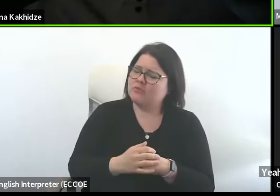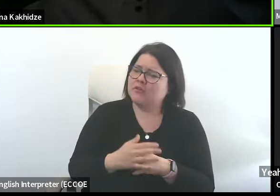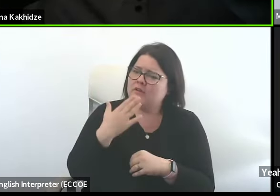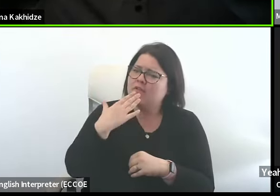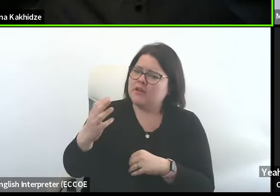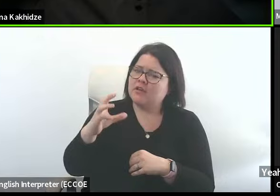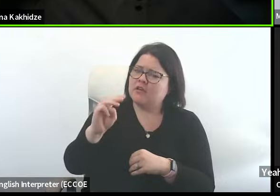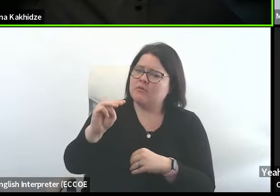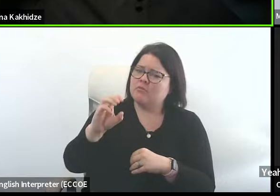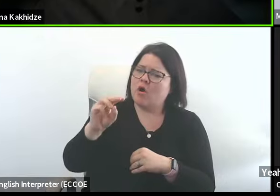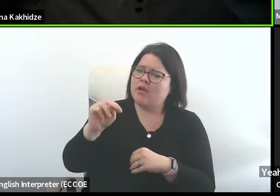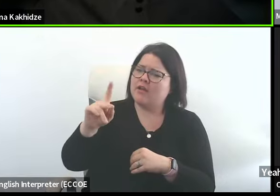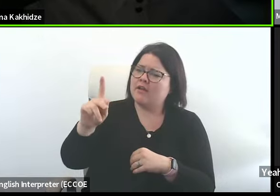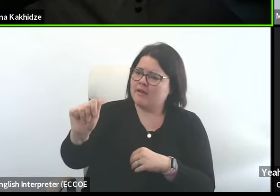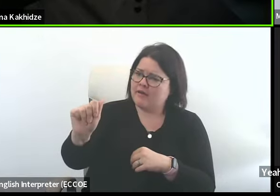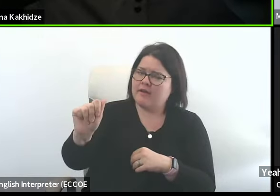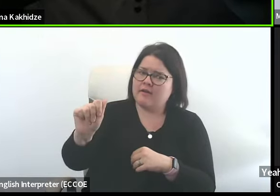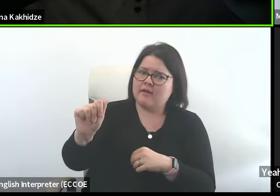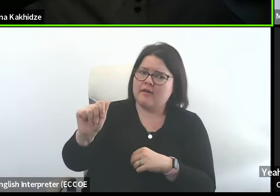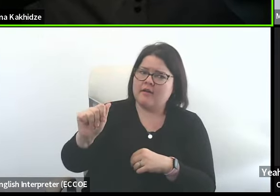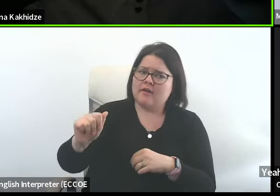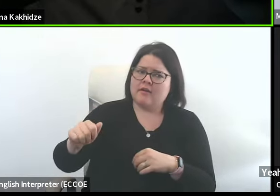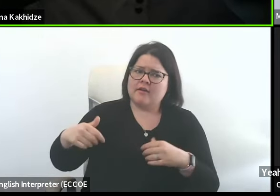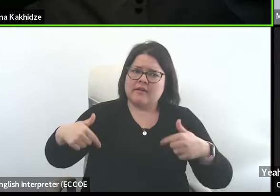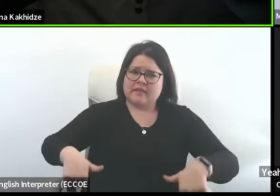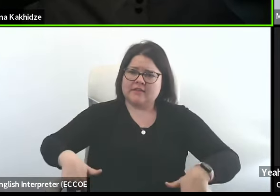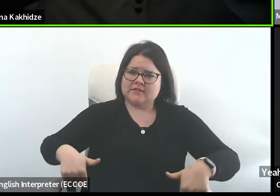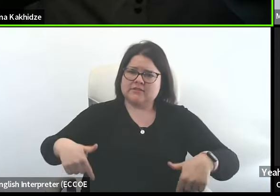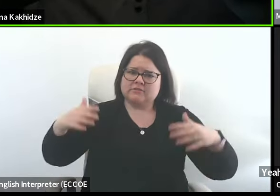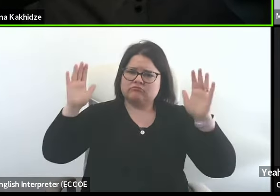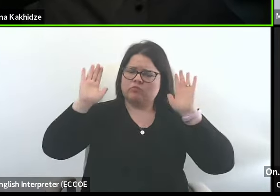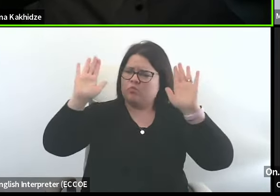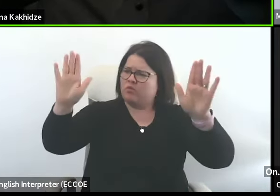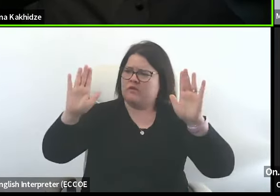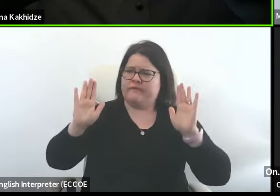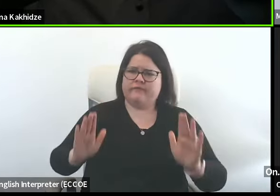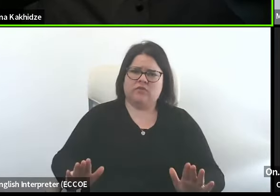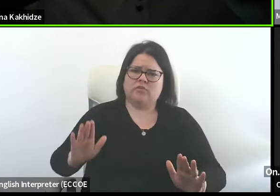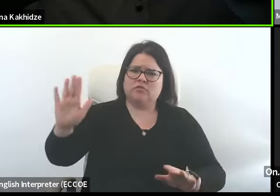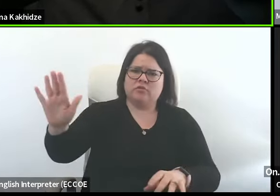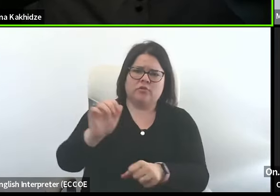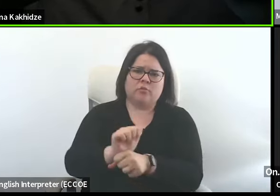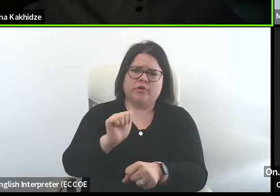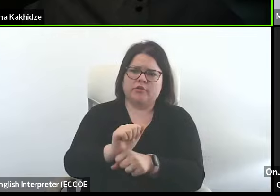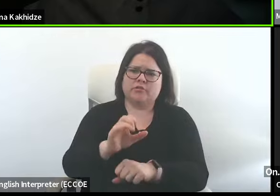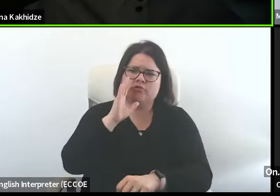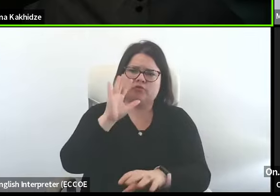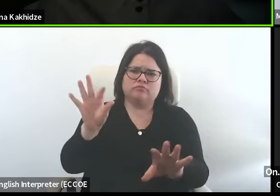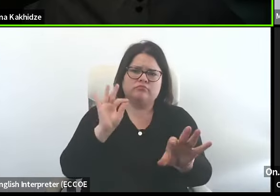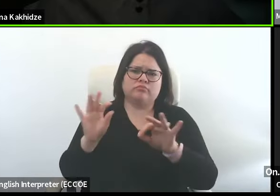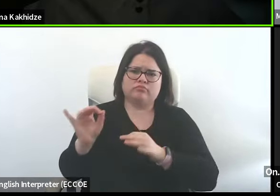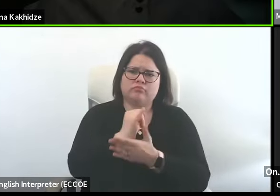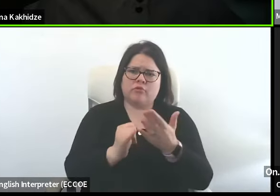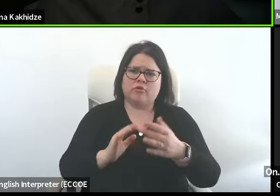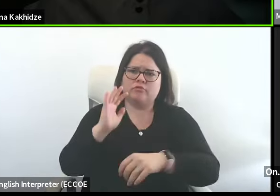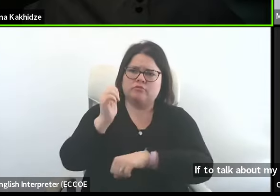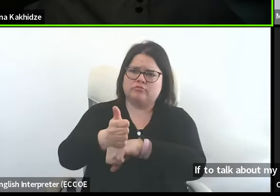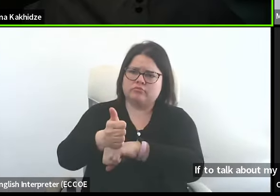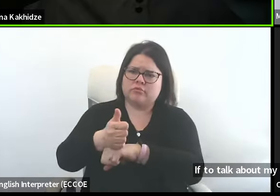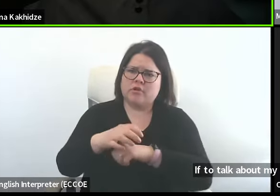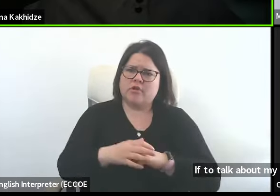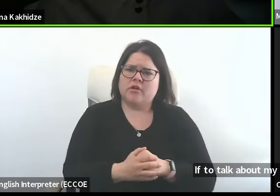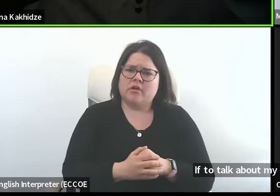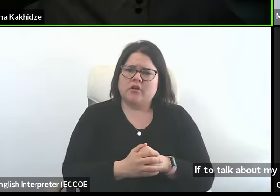Monika, because this is just unbelievable what she did. If to talk about my own recognition in